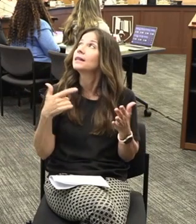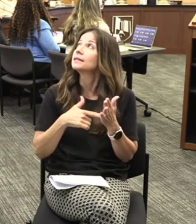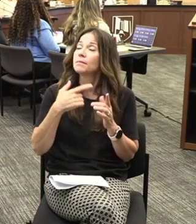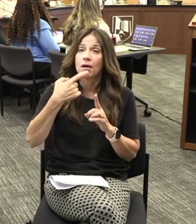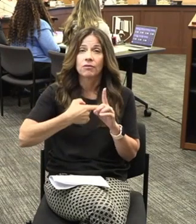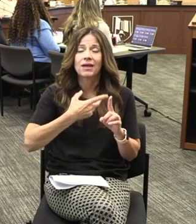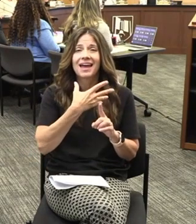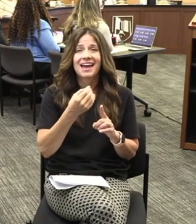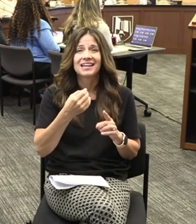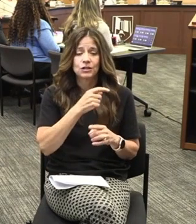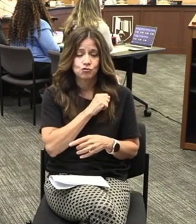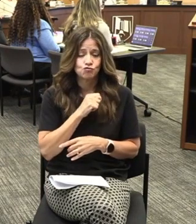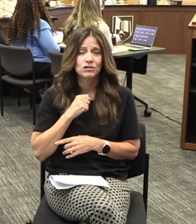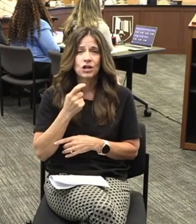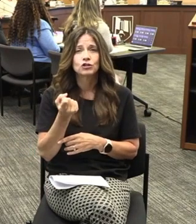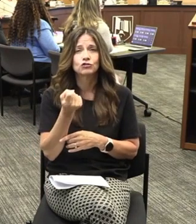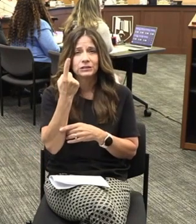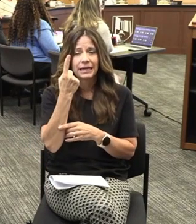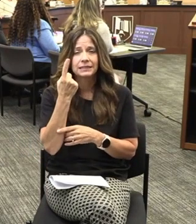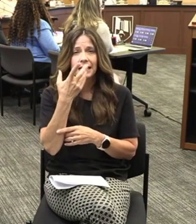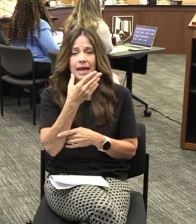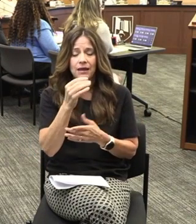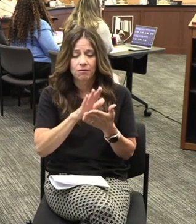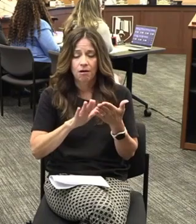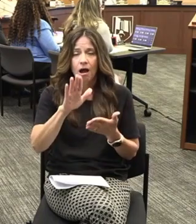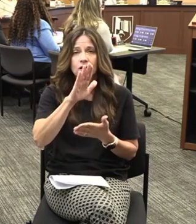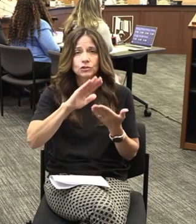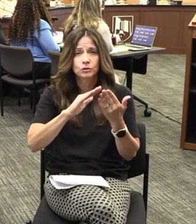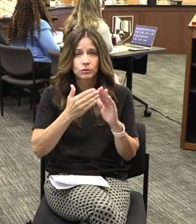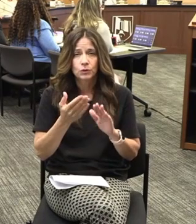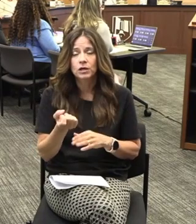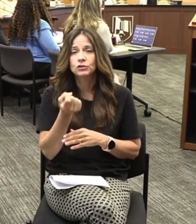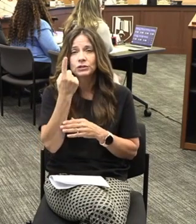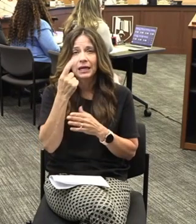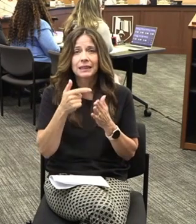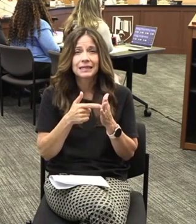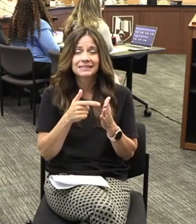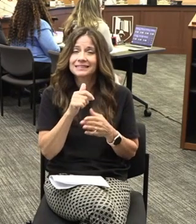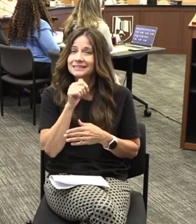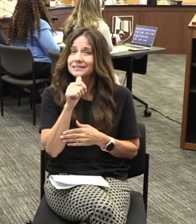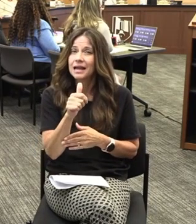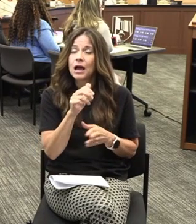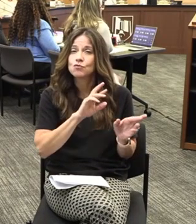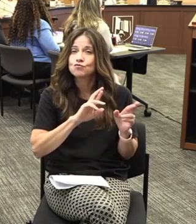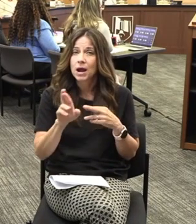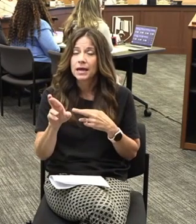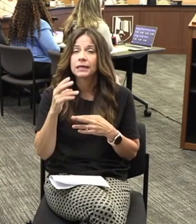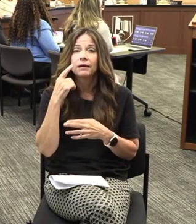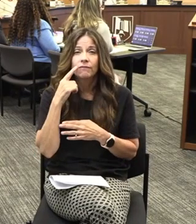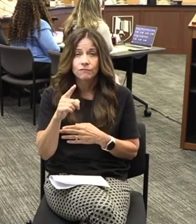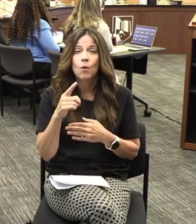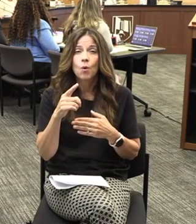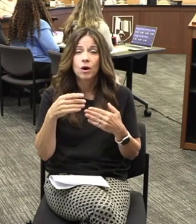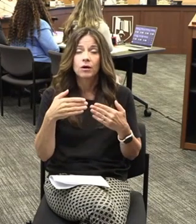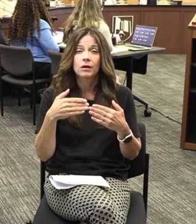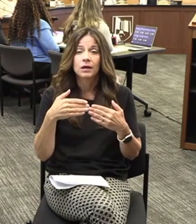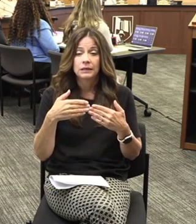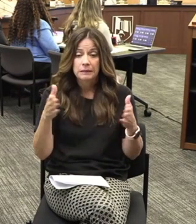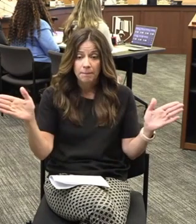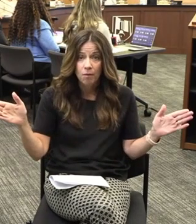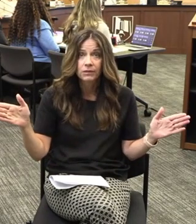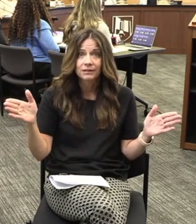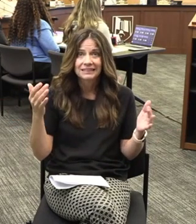for the trustees understanding, and perhaps for the college communities understanding, this is probably not ready for public consumption yet,